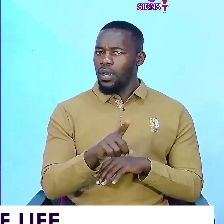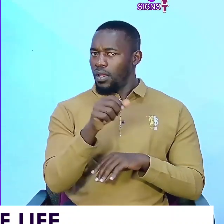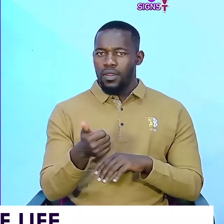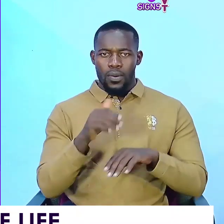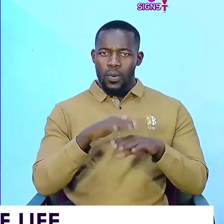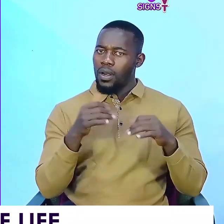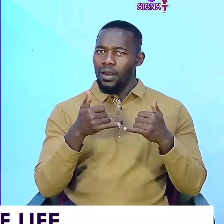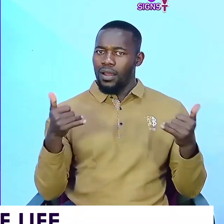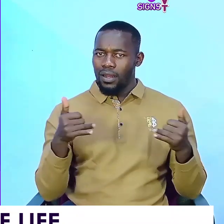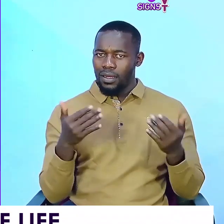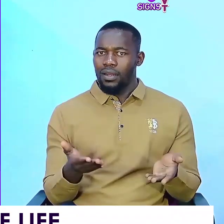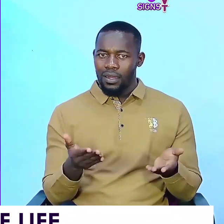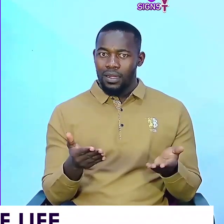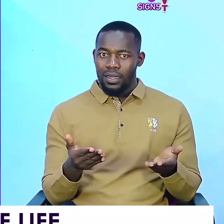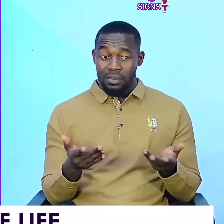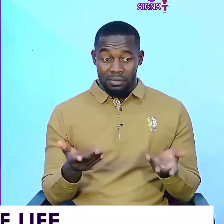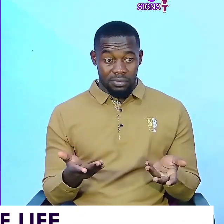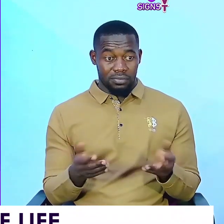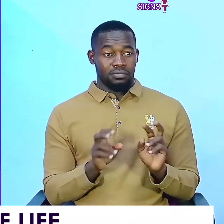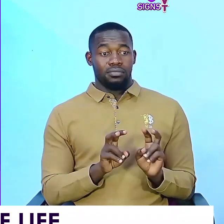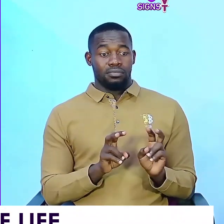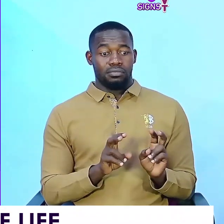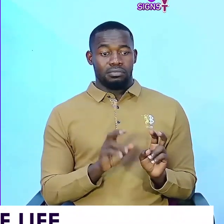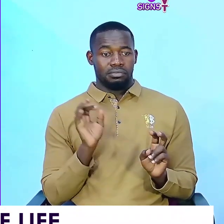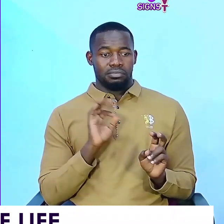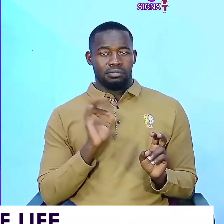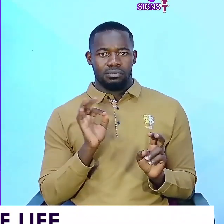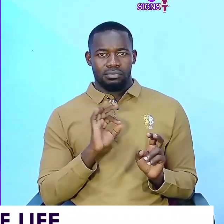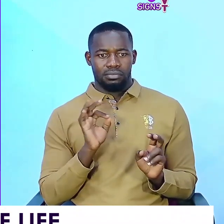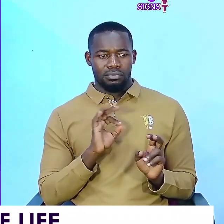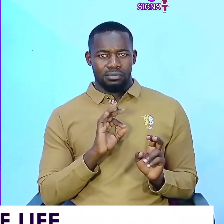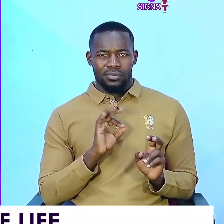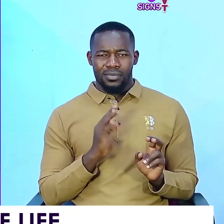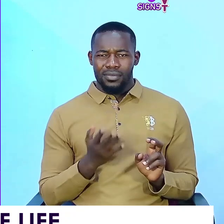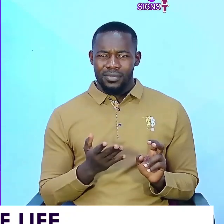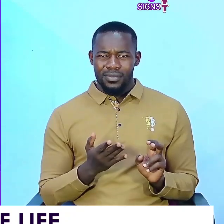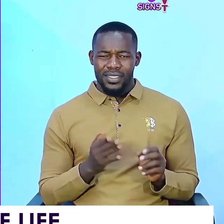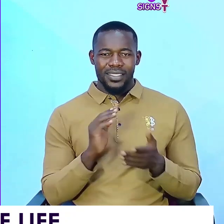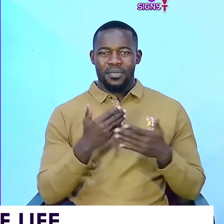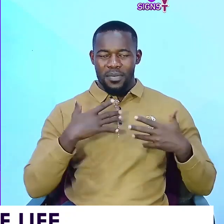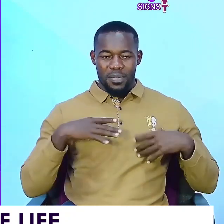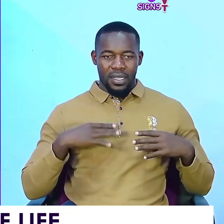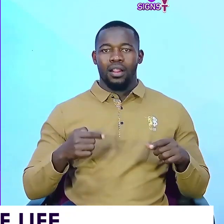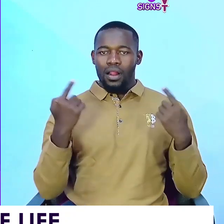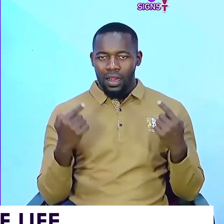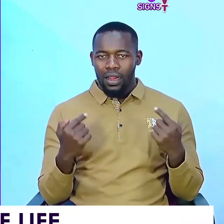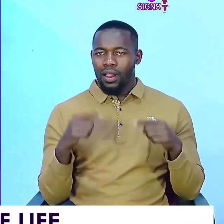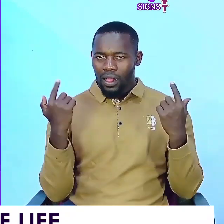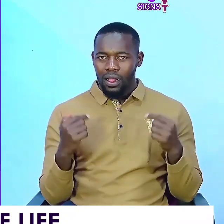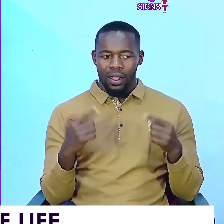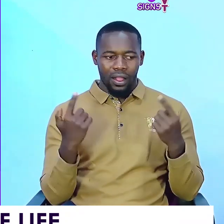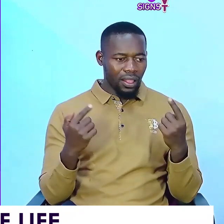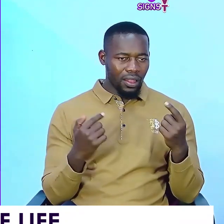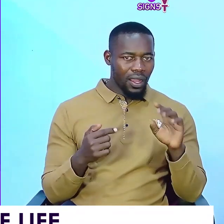It's content. It's social media content. It is. You find people quarreling, this one saying that and that one